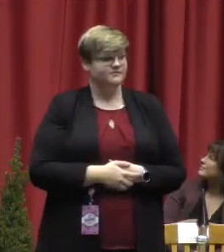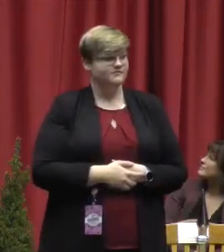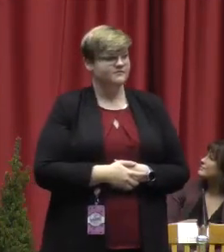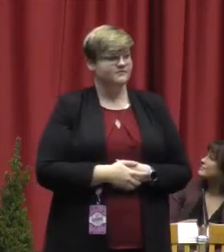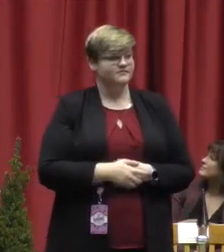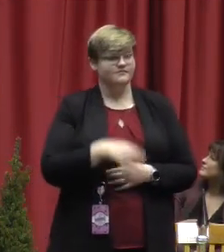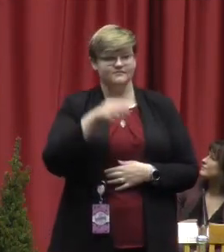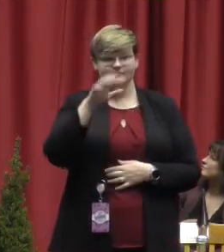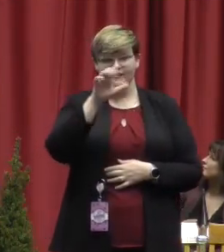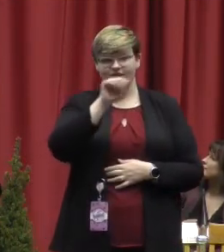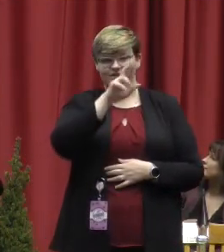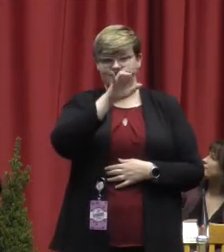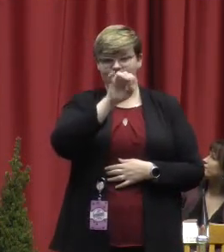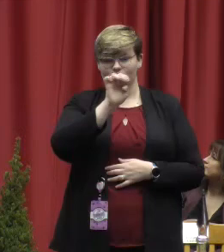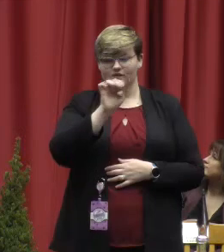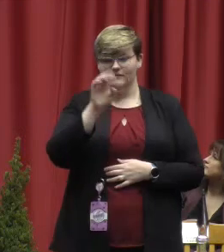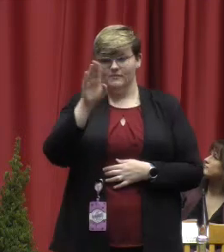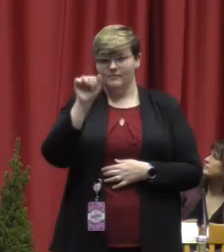Carrie Barney.